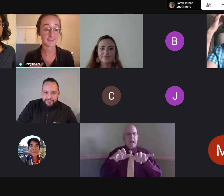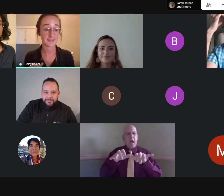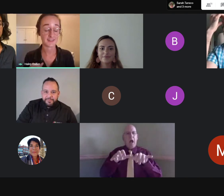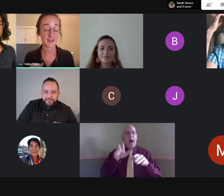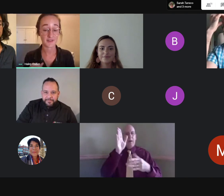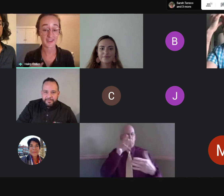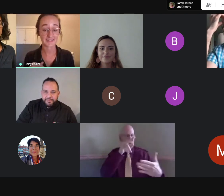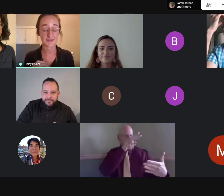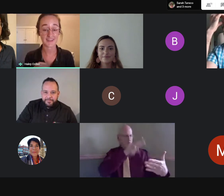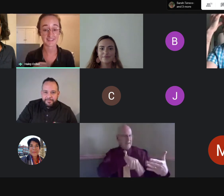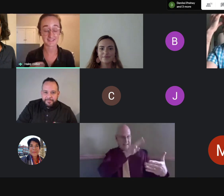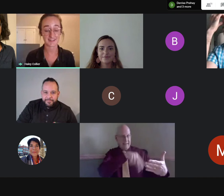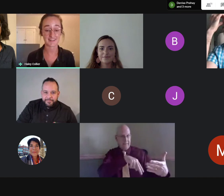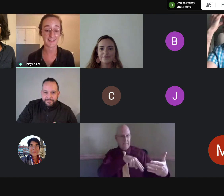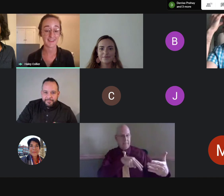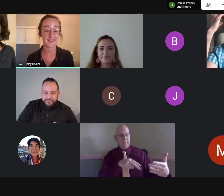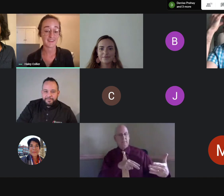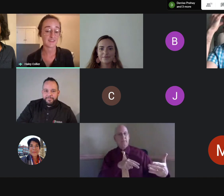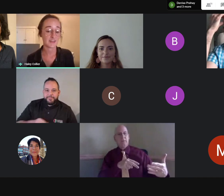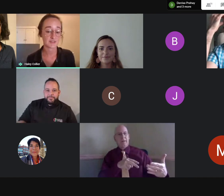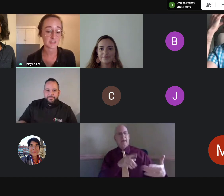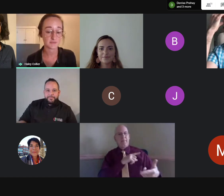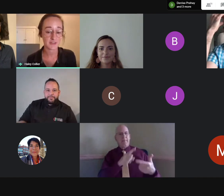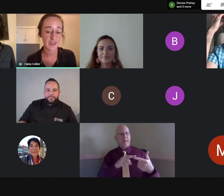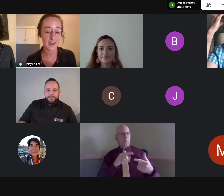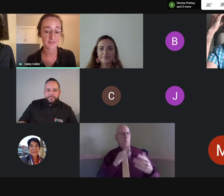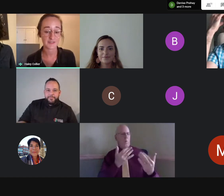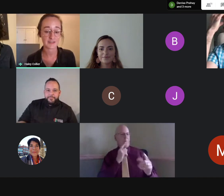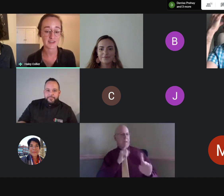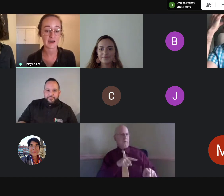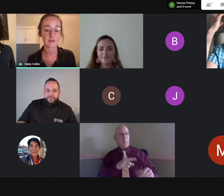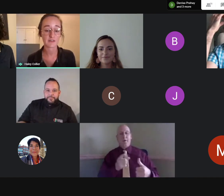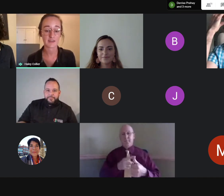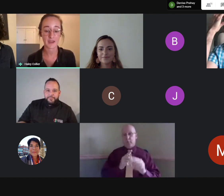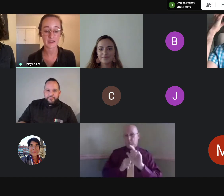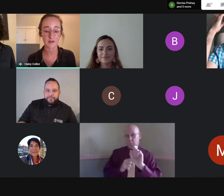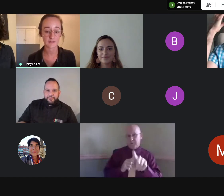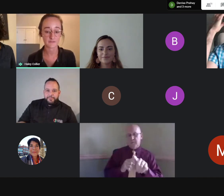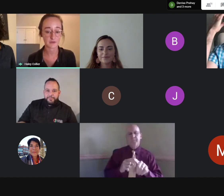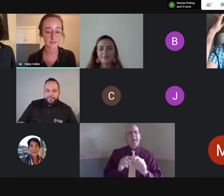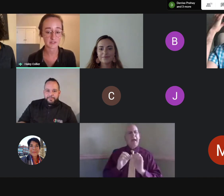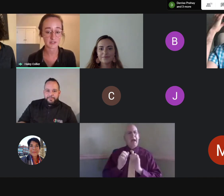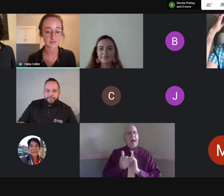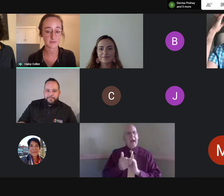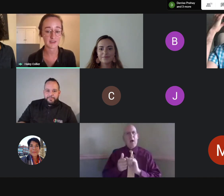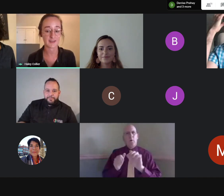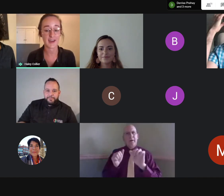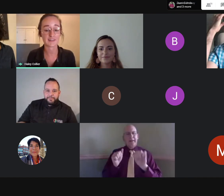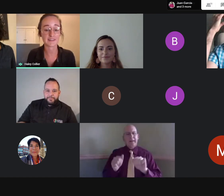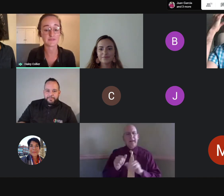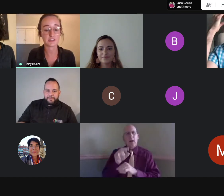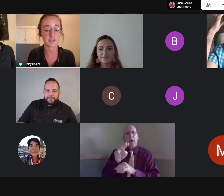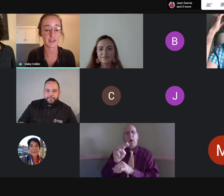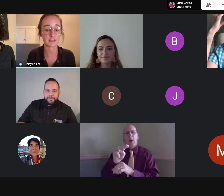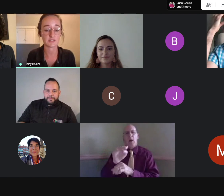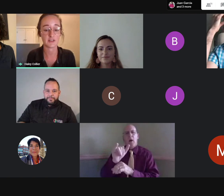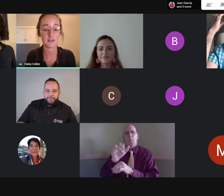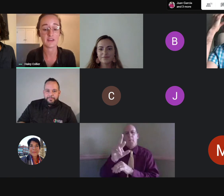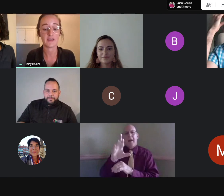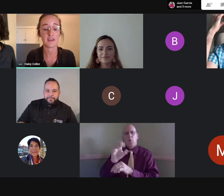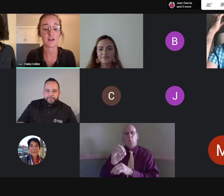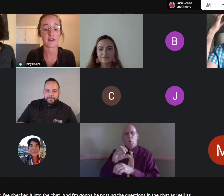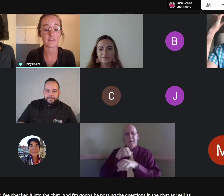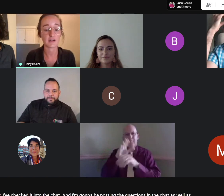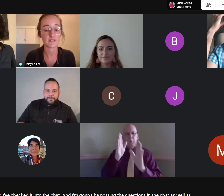read that, okay, to be answered. And the first question we have is, how can micro-influencers be a catalyst for